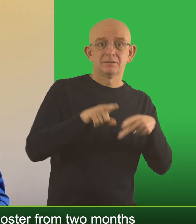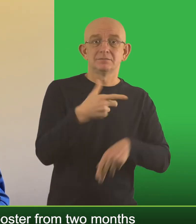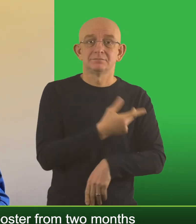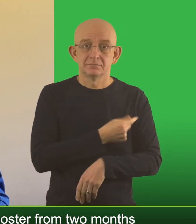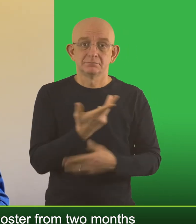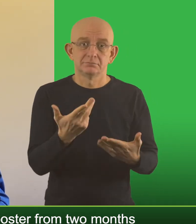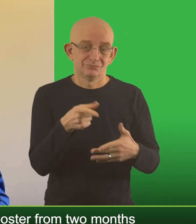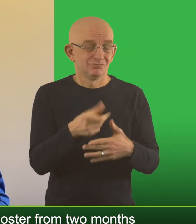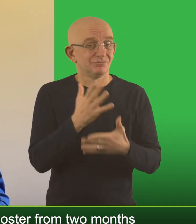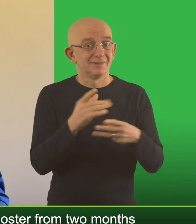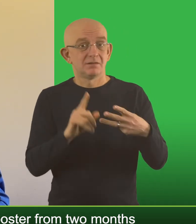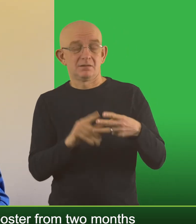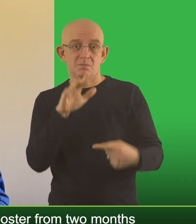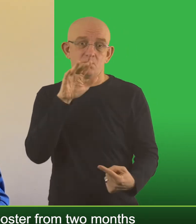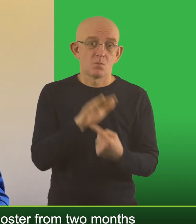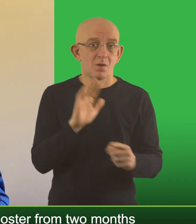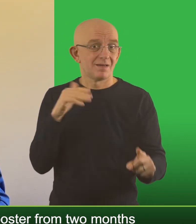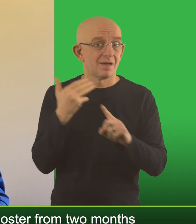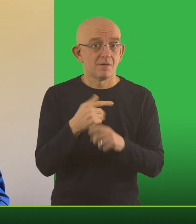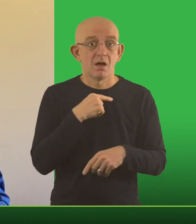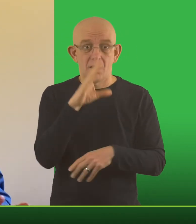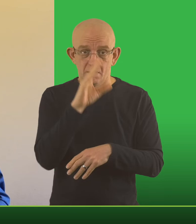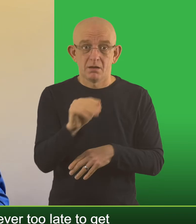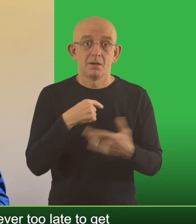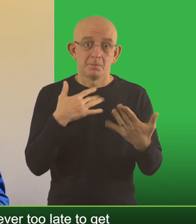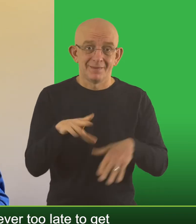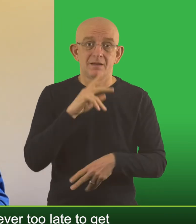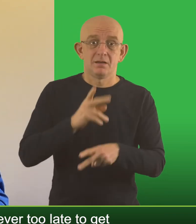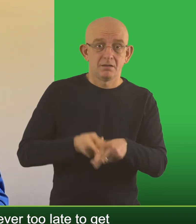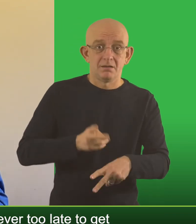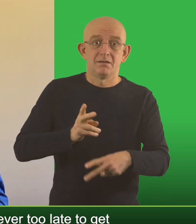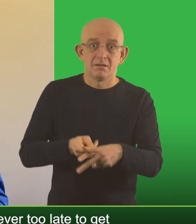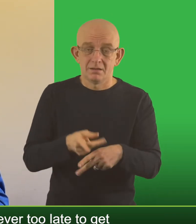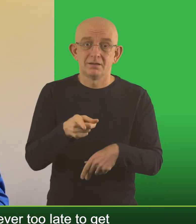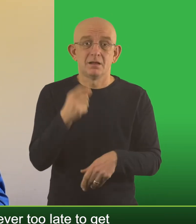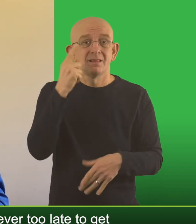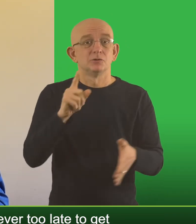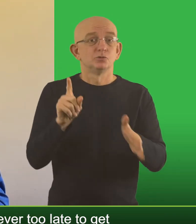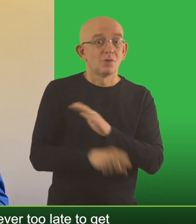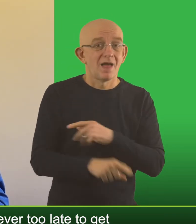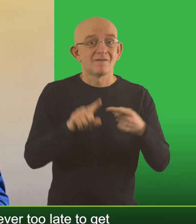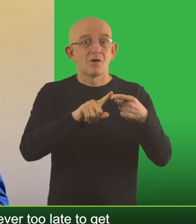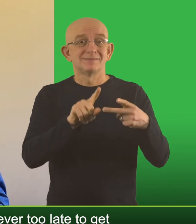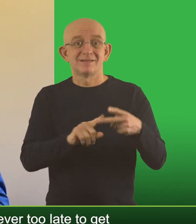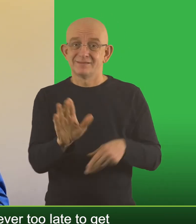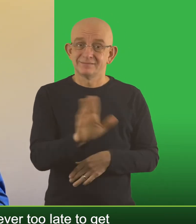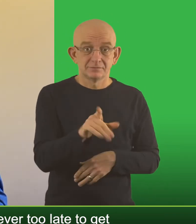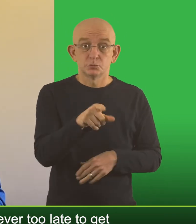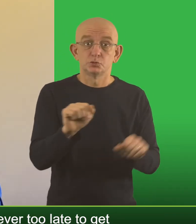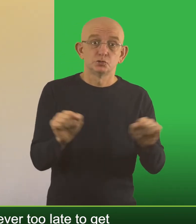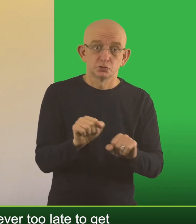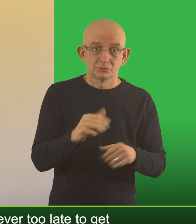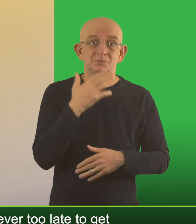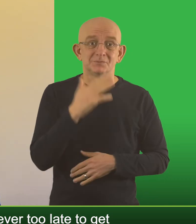second dose, and as I say, it's more important than ever. I've said before, I'll say it again, it's never too late to get your first and second doses